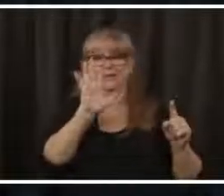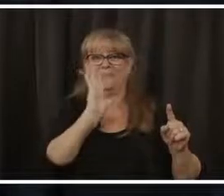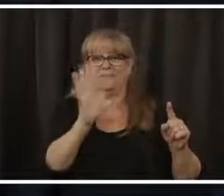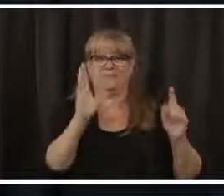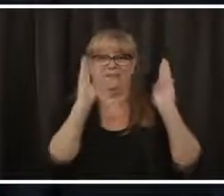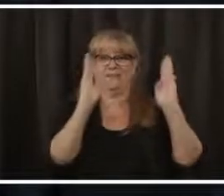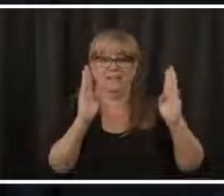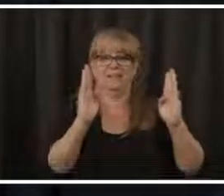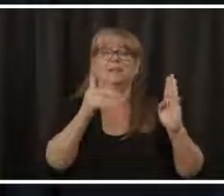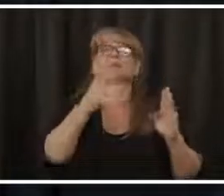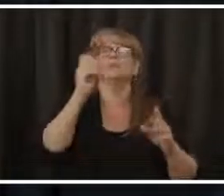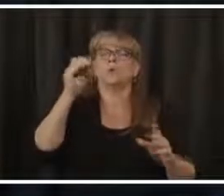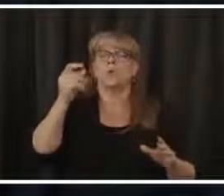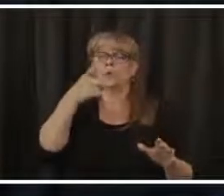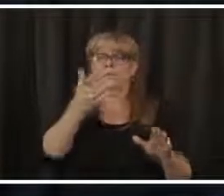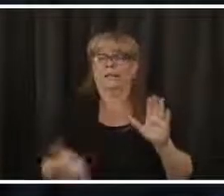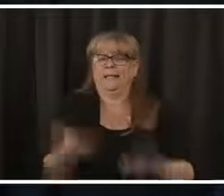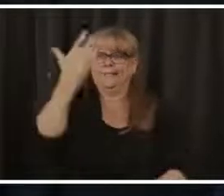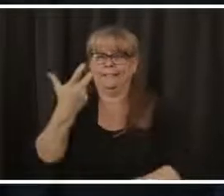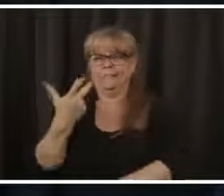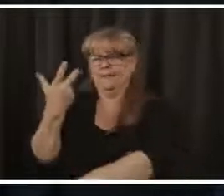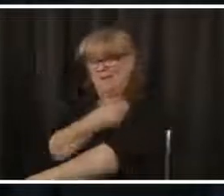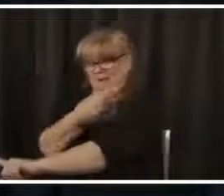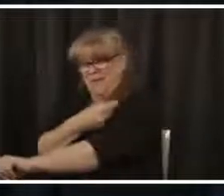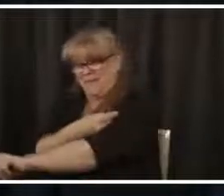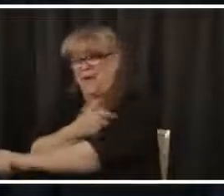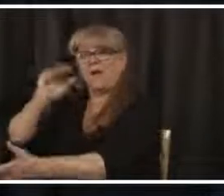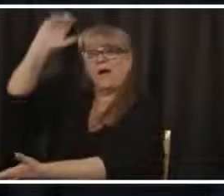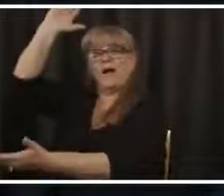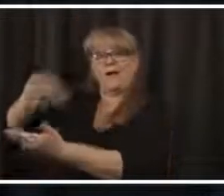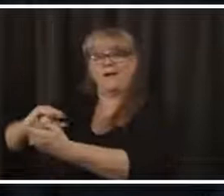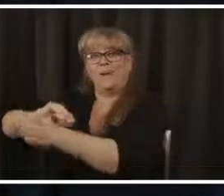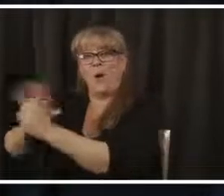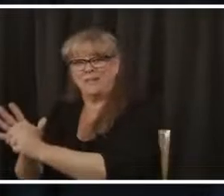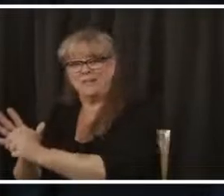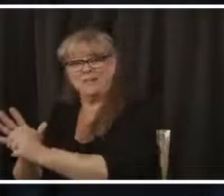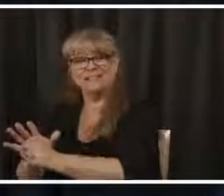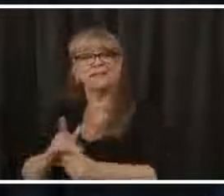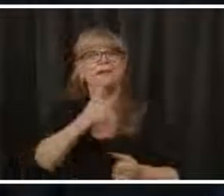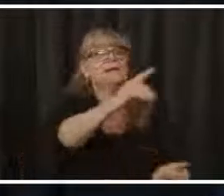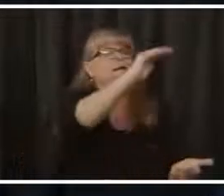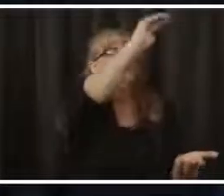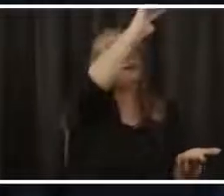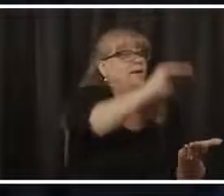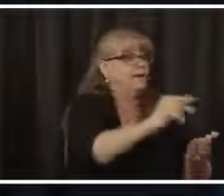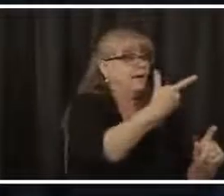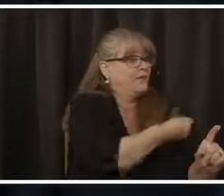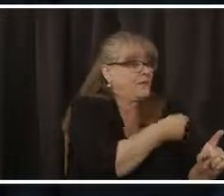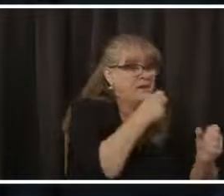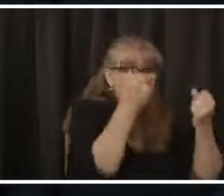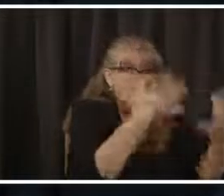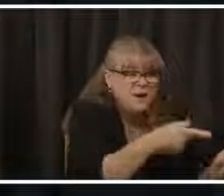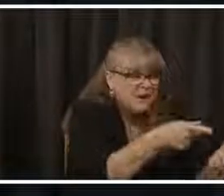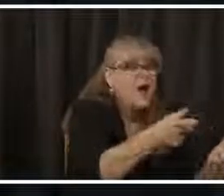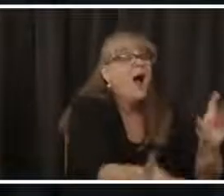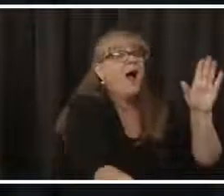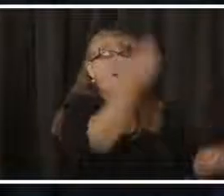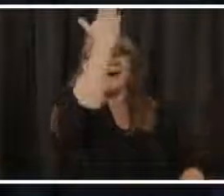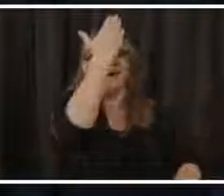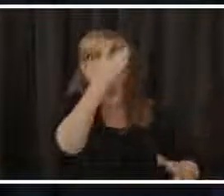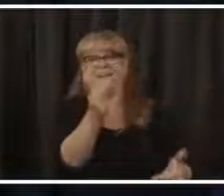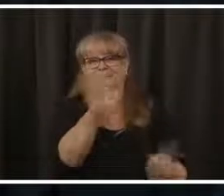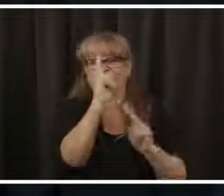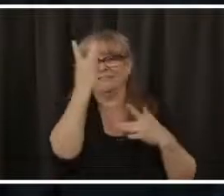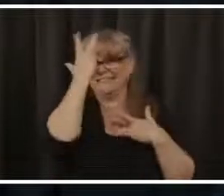have more COVID. We hope that this cold hard data helps convince people that might be on